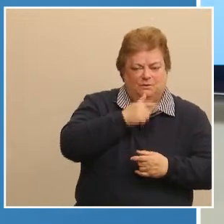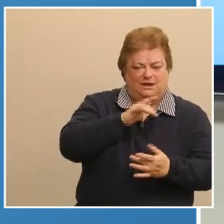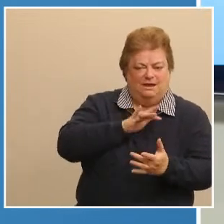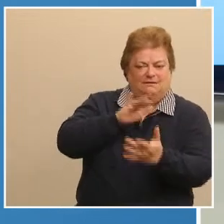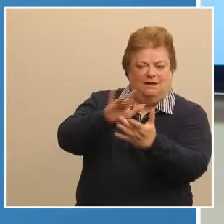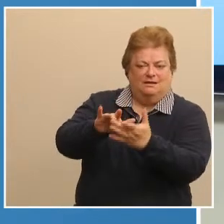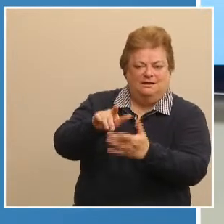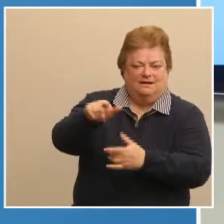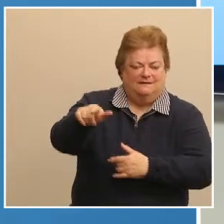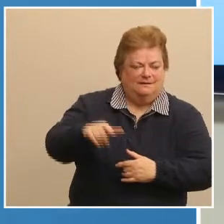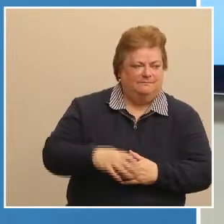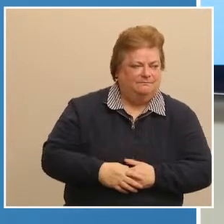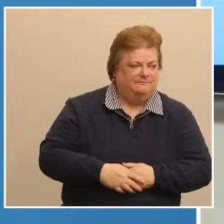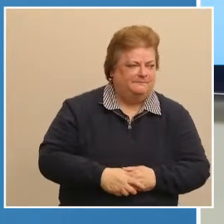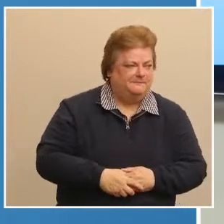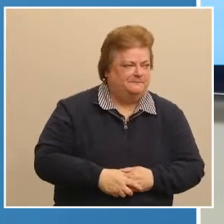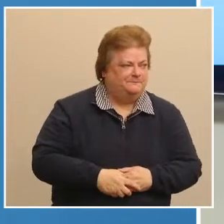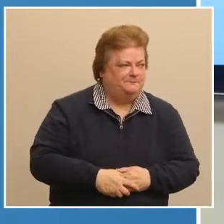to them.